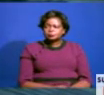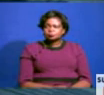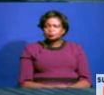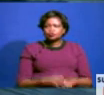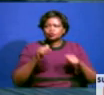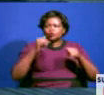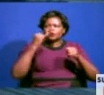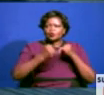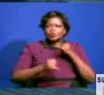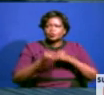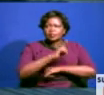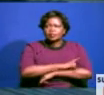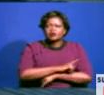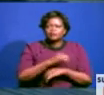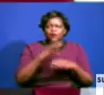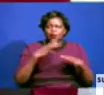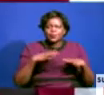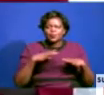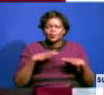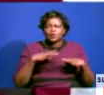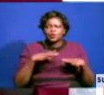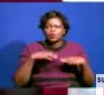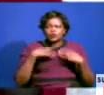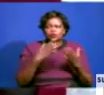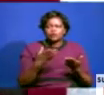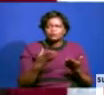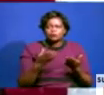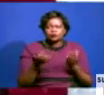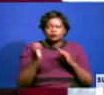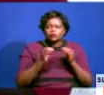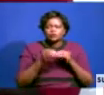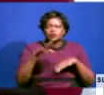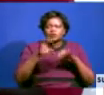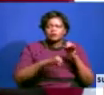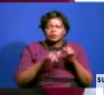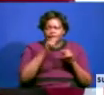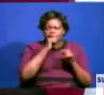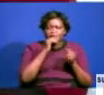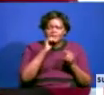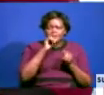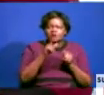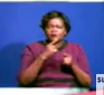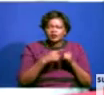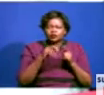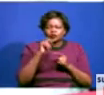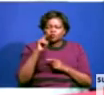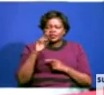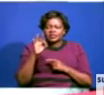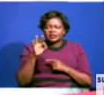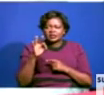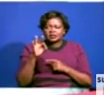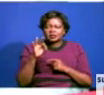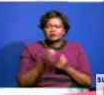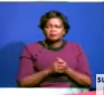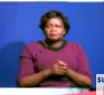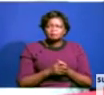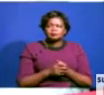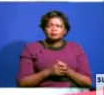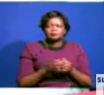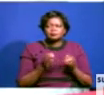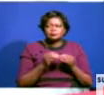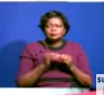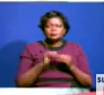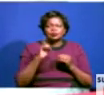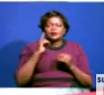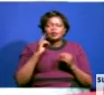last day for members of the public to offer their input in the draft privatization bill of 2023. The session in Nairobi attracted members of